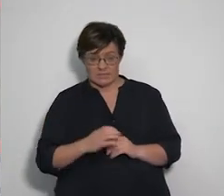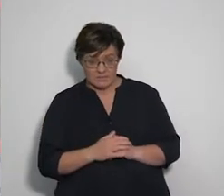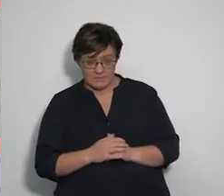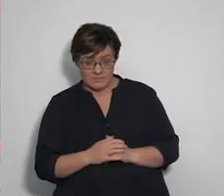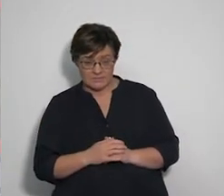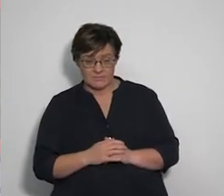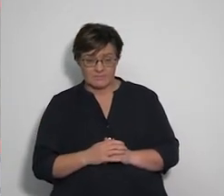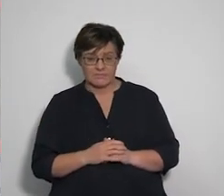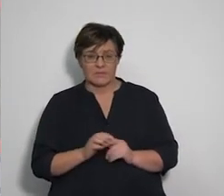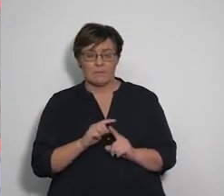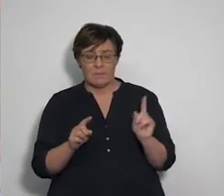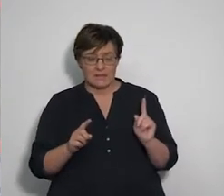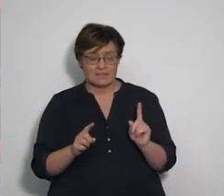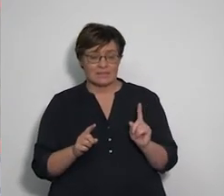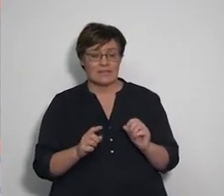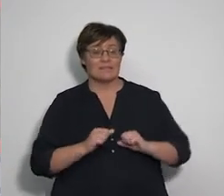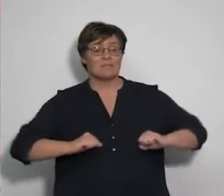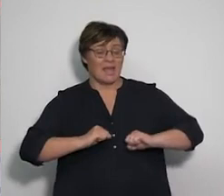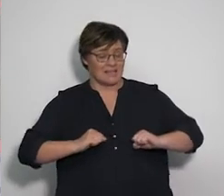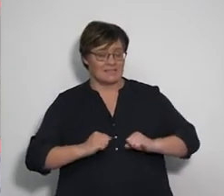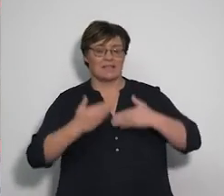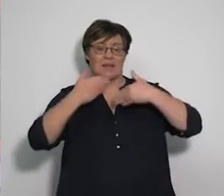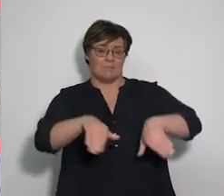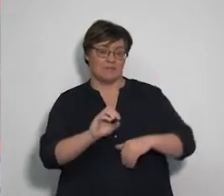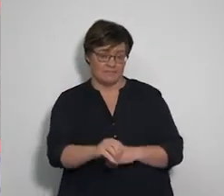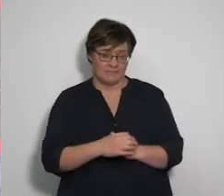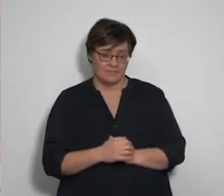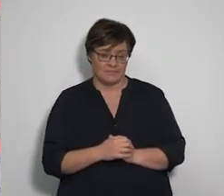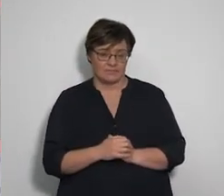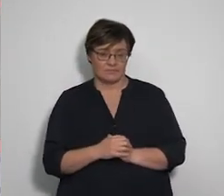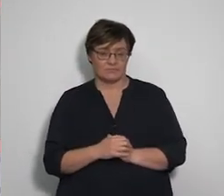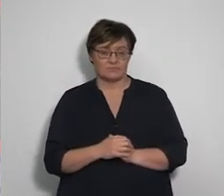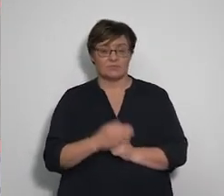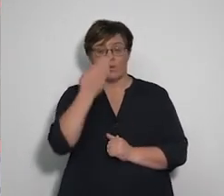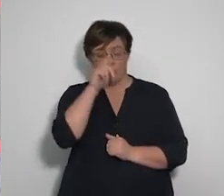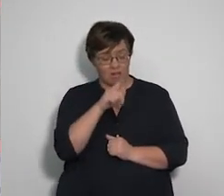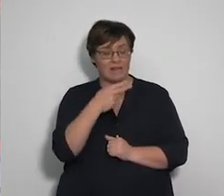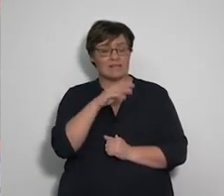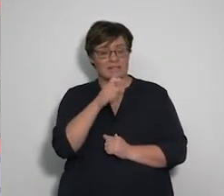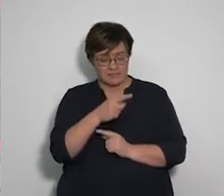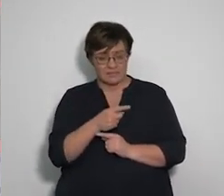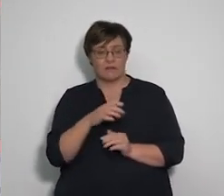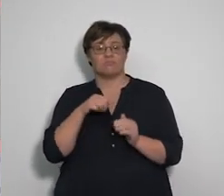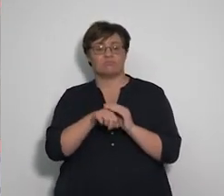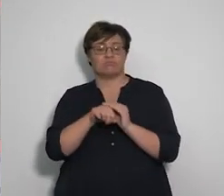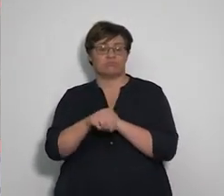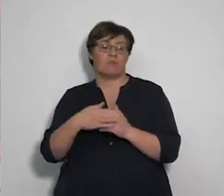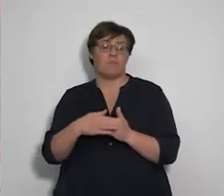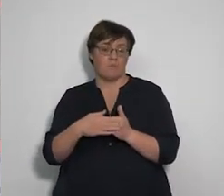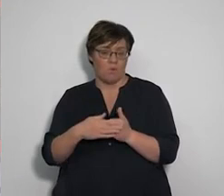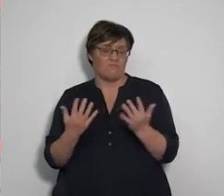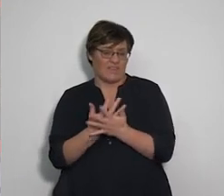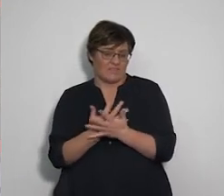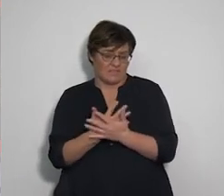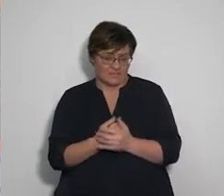ideal temperature, but it's in a limited amount of space. And we know that these yeast are going to be